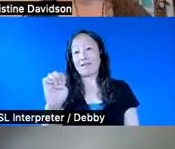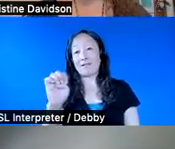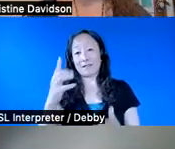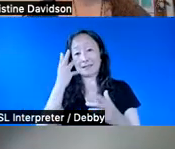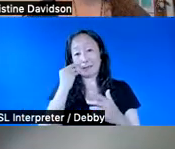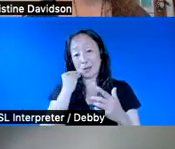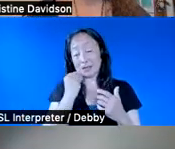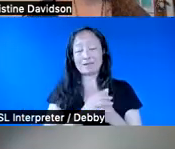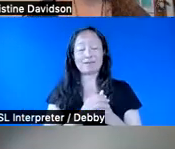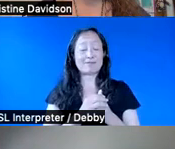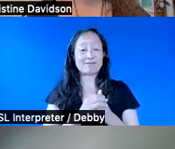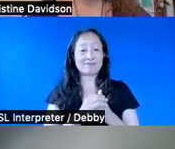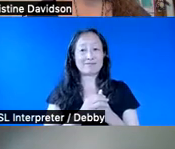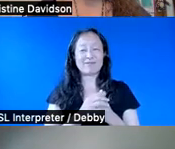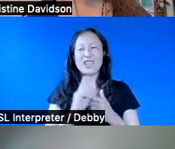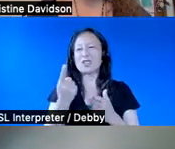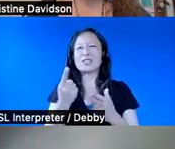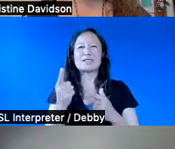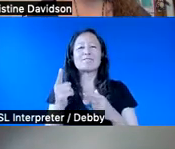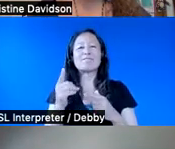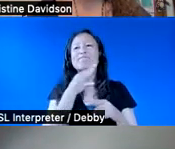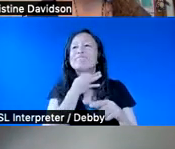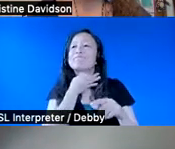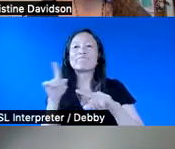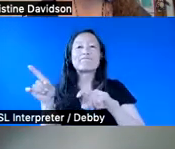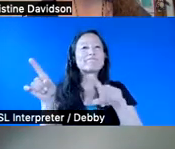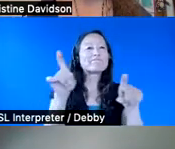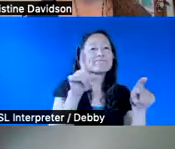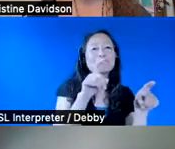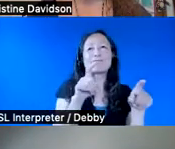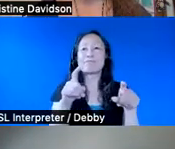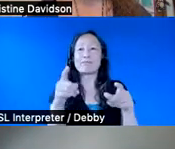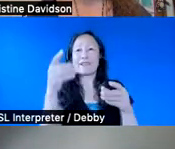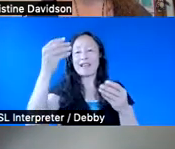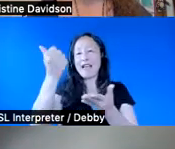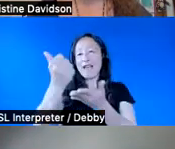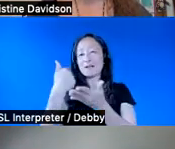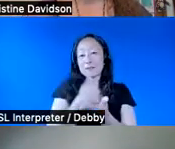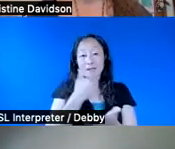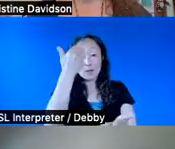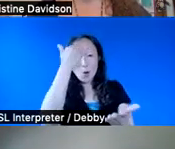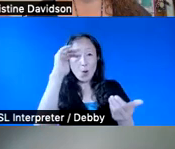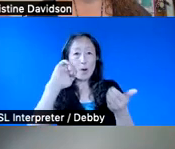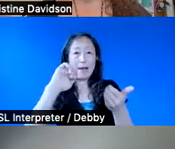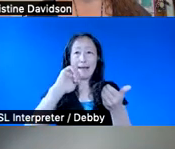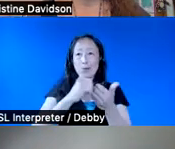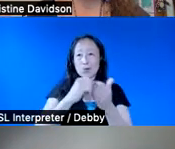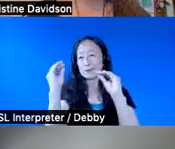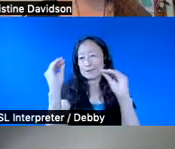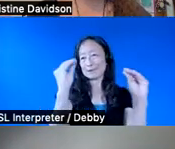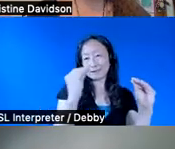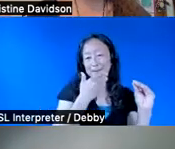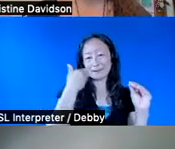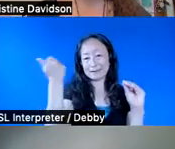us be thinking about, you know, how to frame things up. And also, we invite you to share